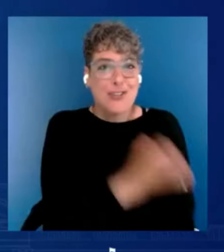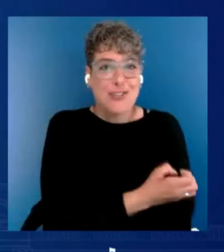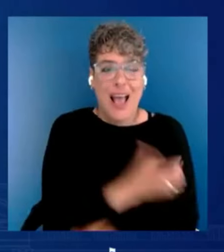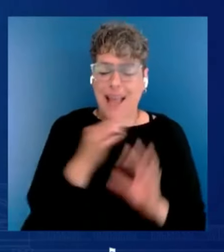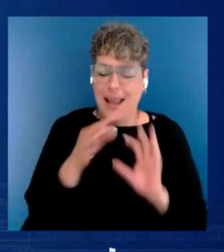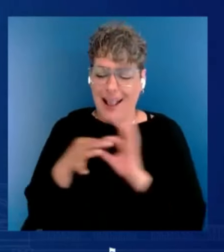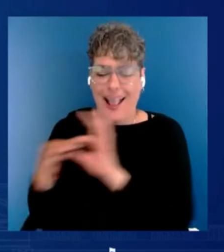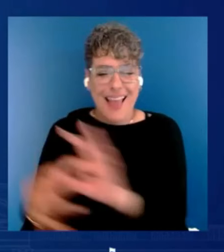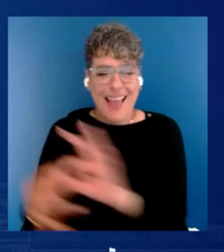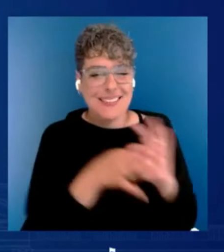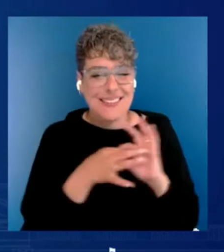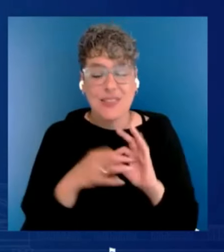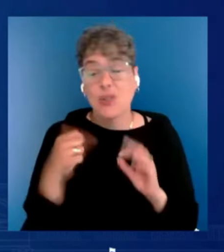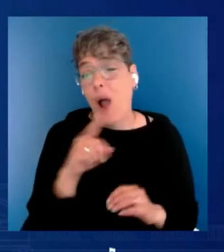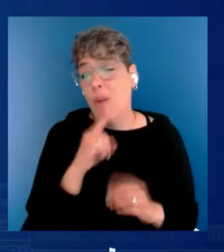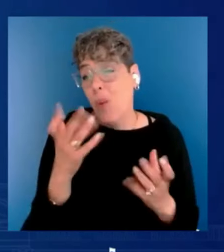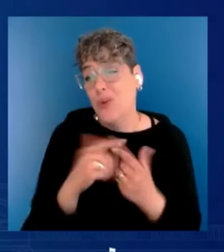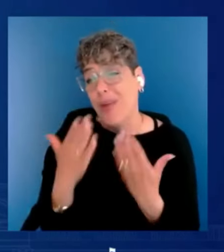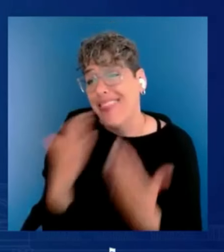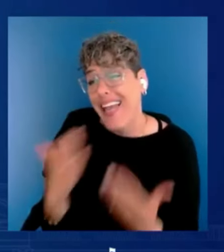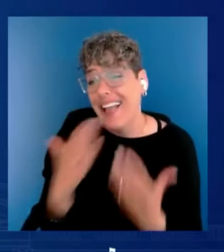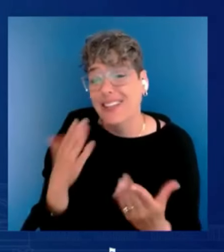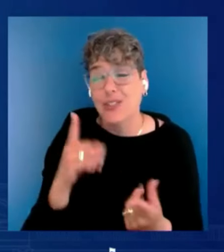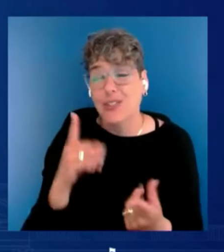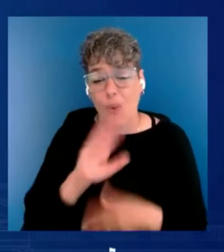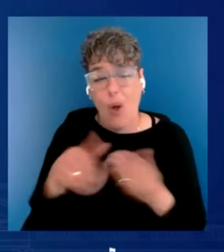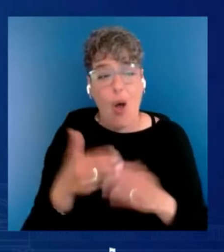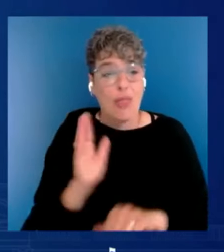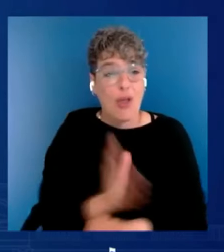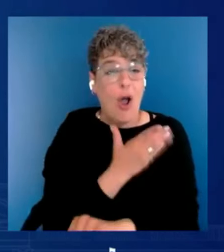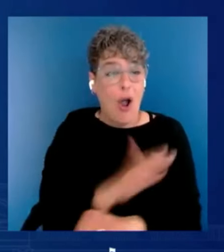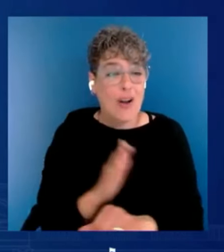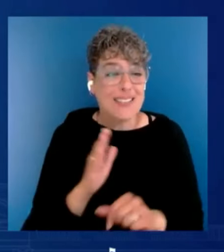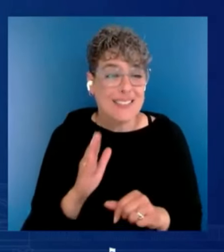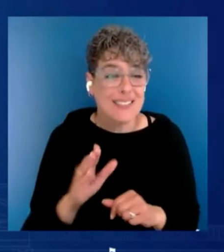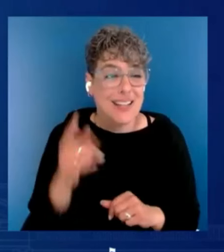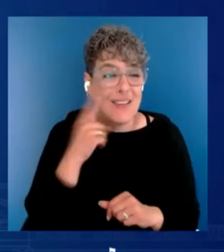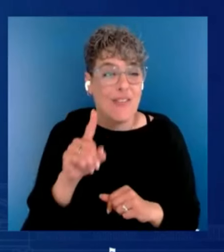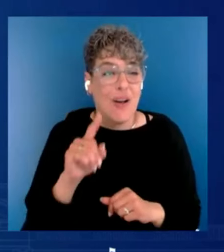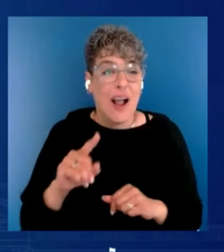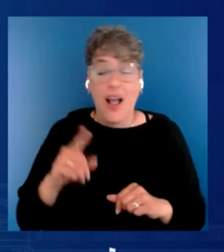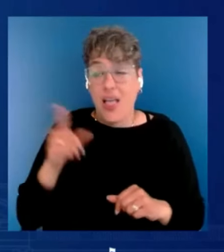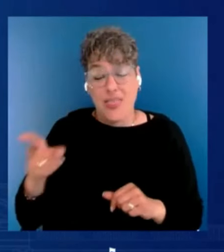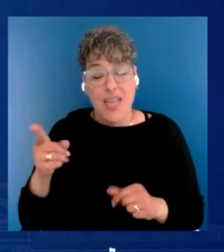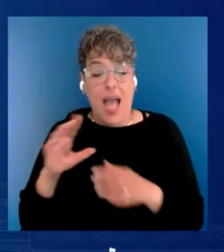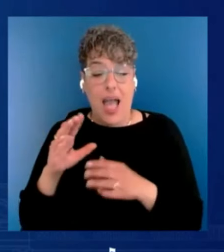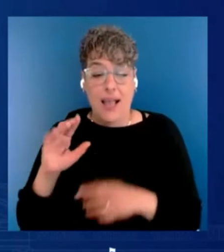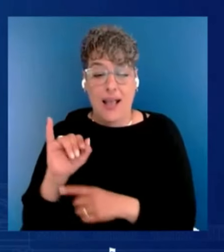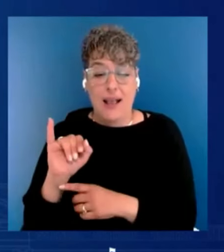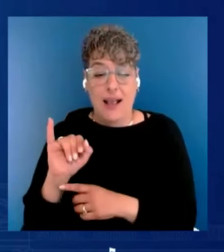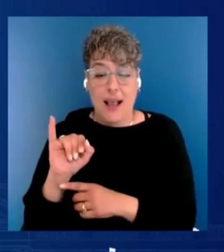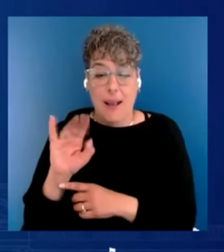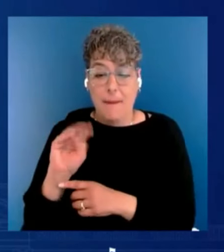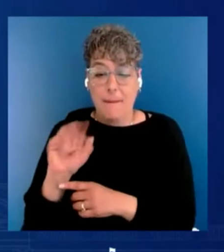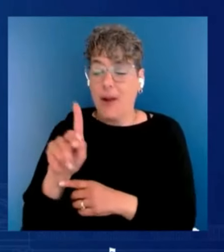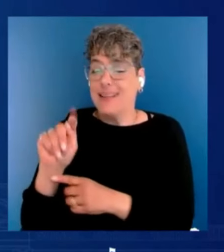great thanks to the artists from Mark Tycho Connection, who will be drumming for us today, and who, in a decision that